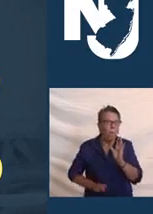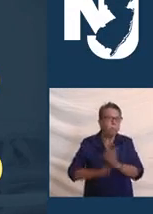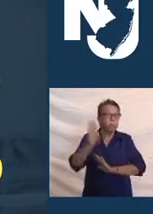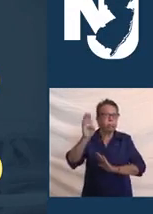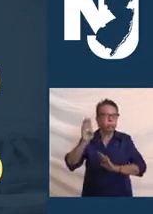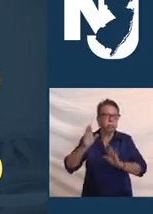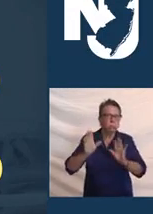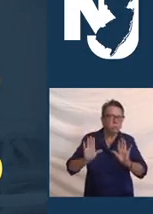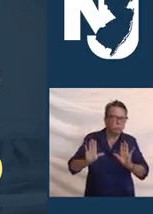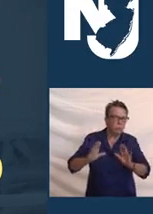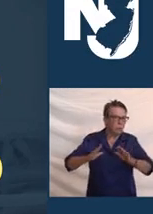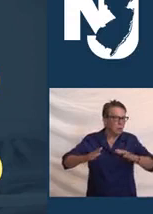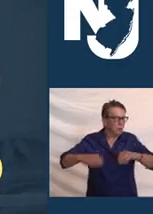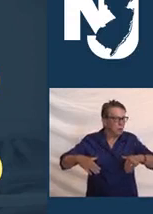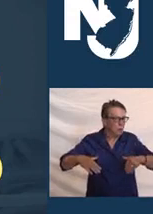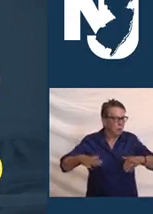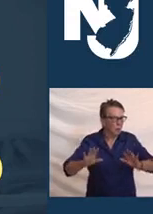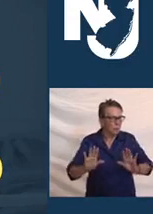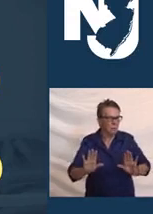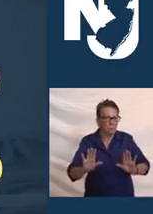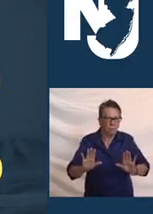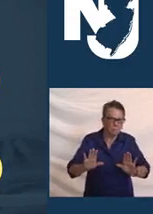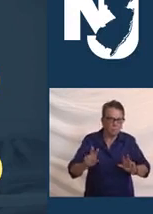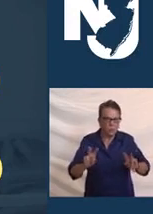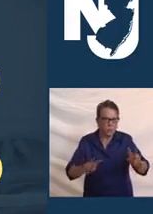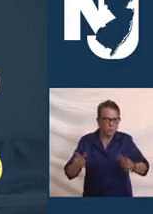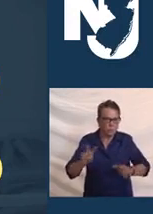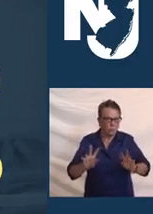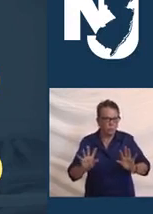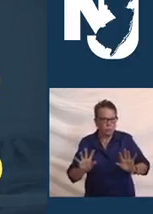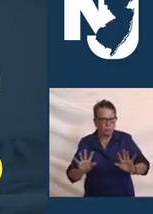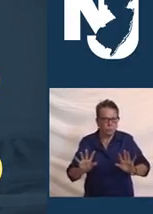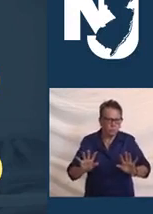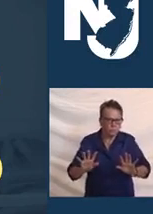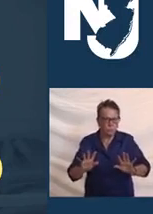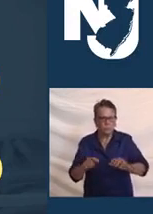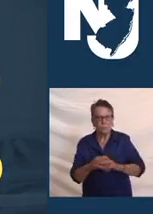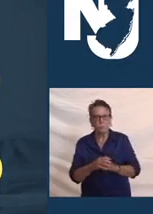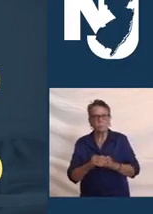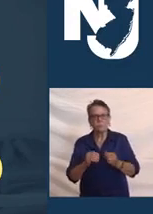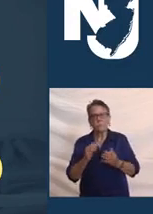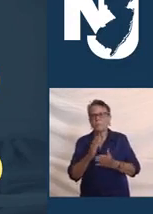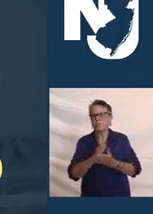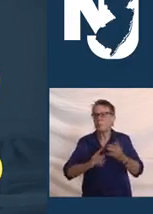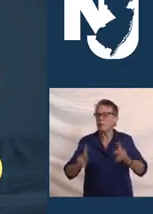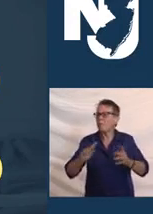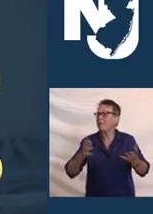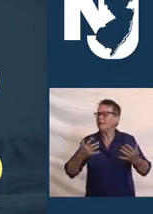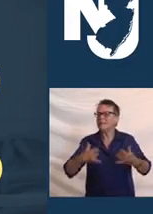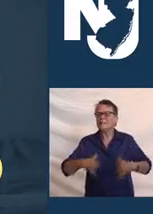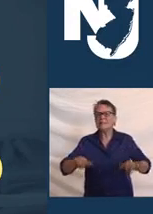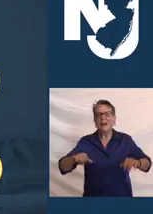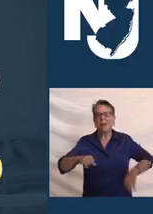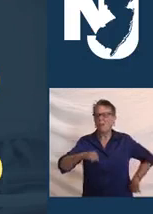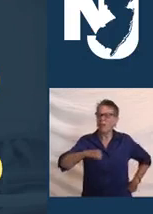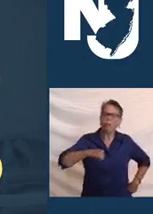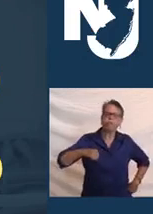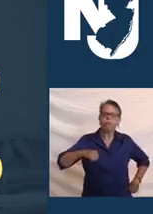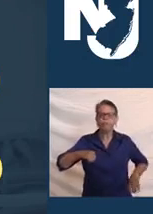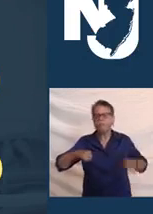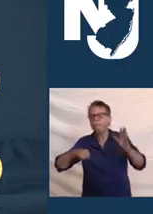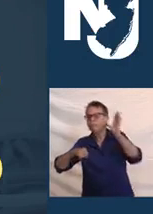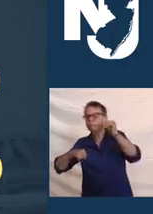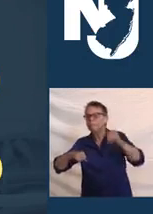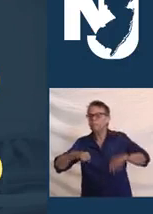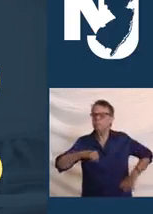that for some of you there is nothing we can say, no number we can show that will ever convince you to get vaccinated, but for those who remain on the